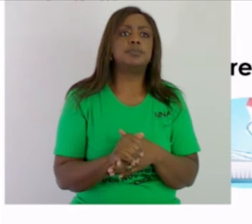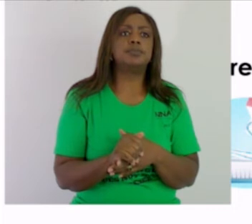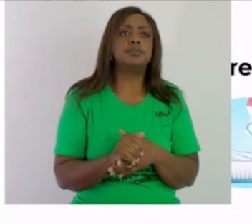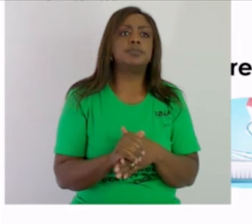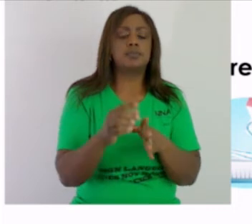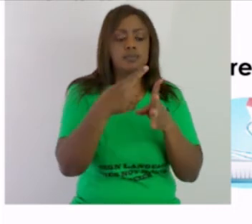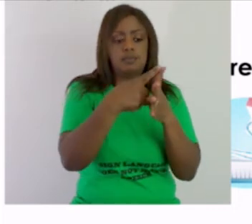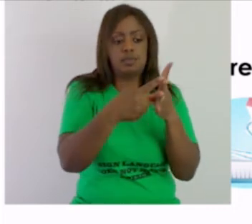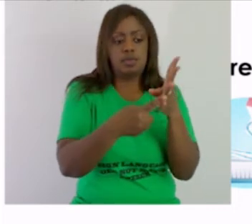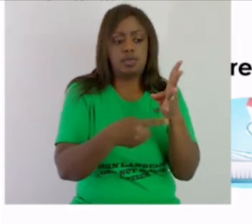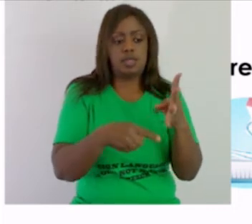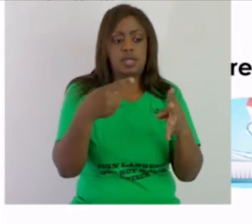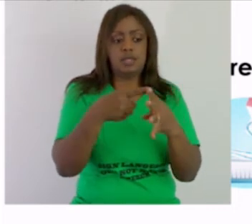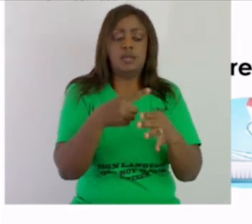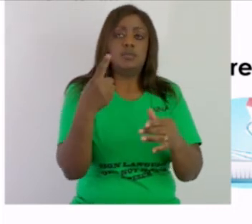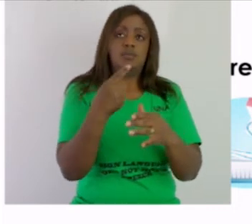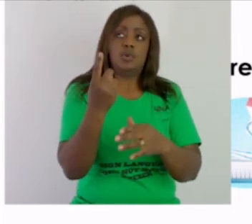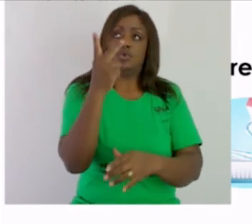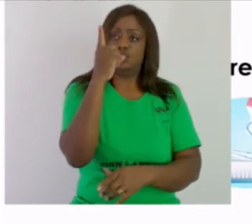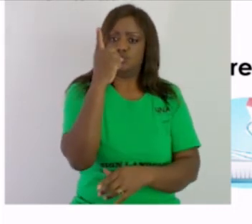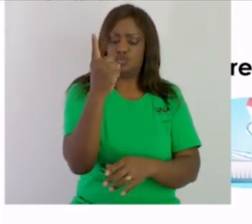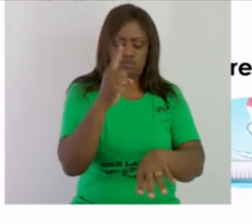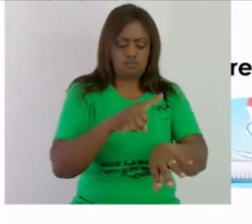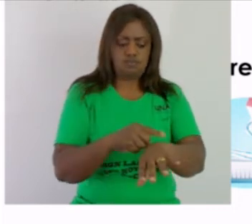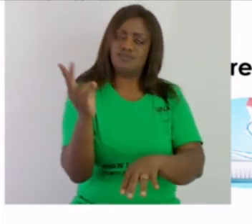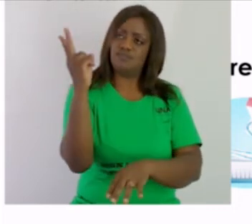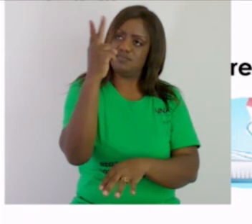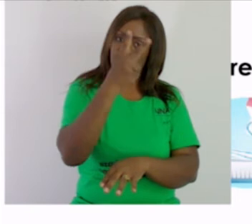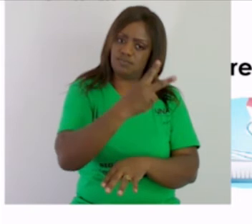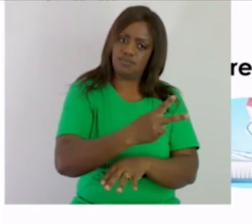You brush your teeth twice a day for 2 minutes.